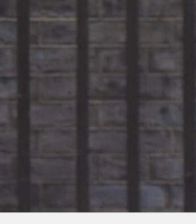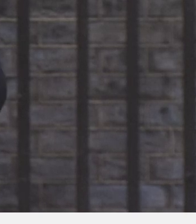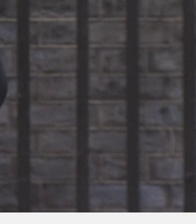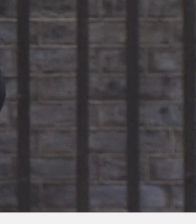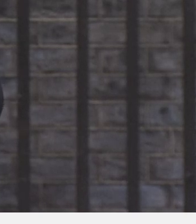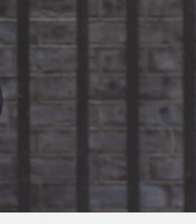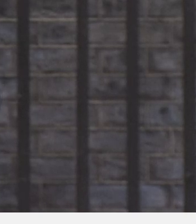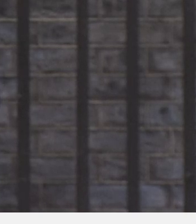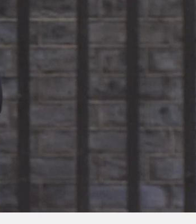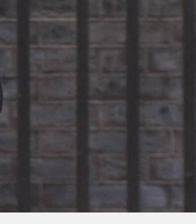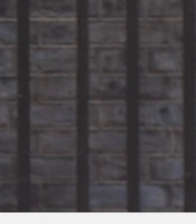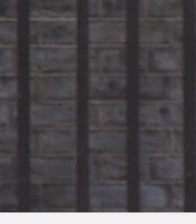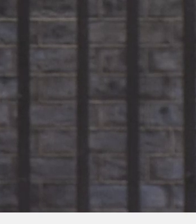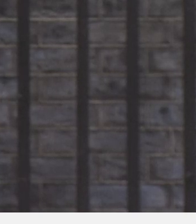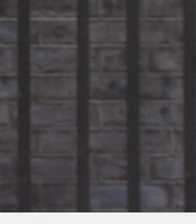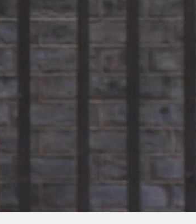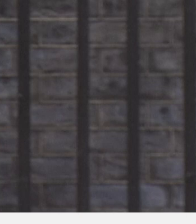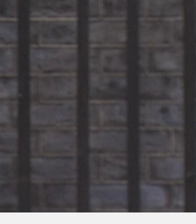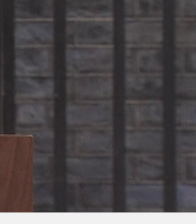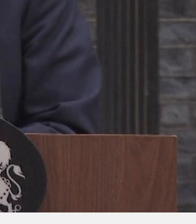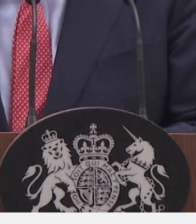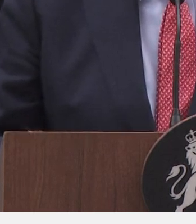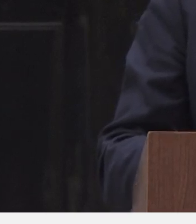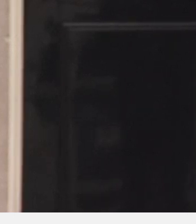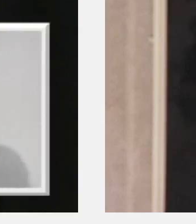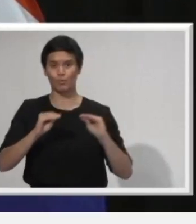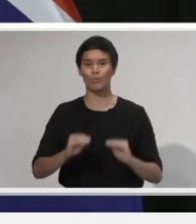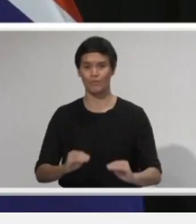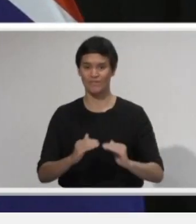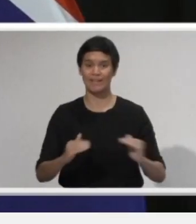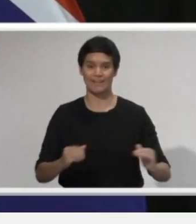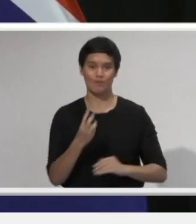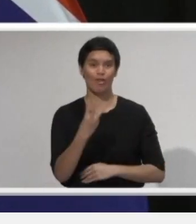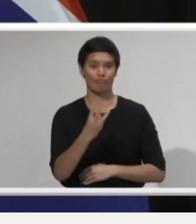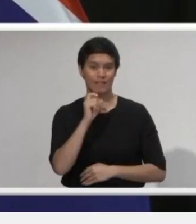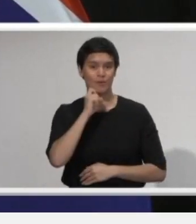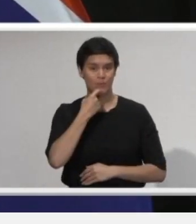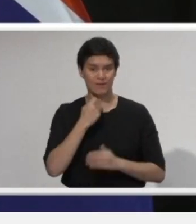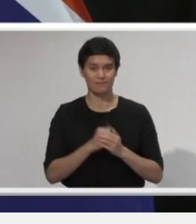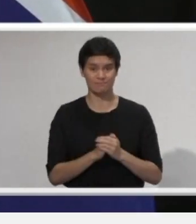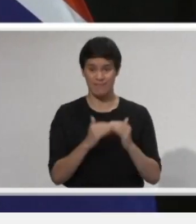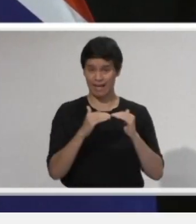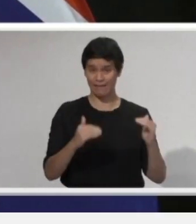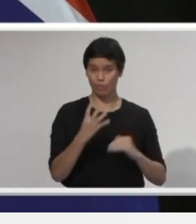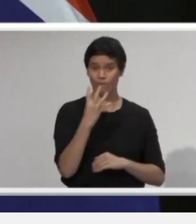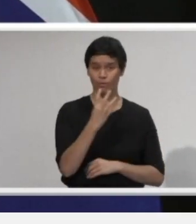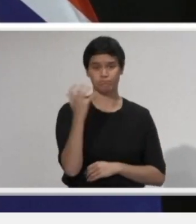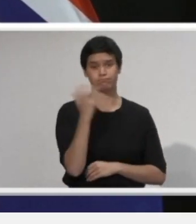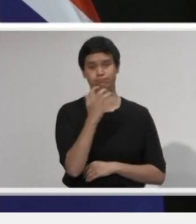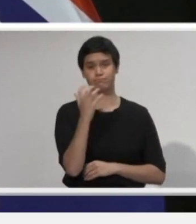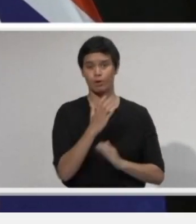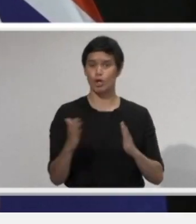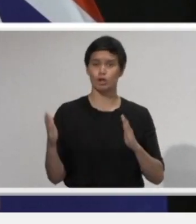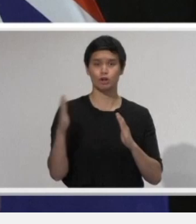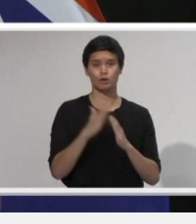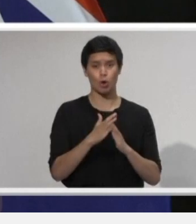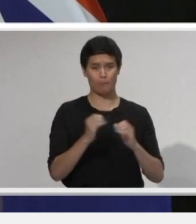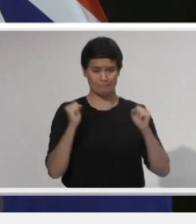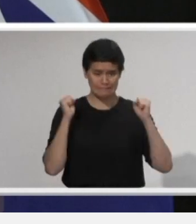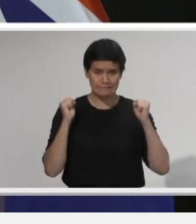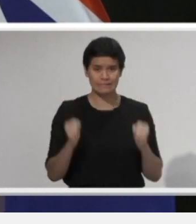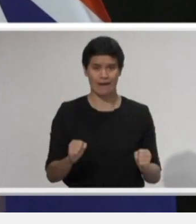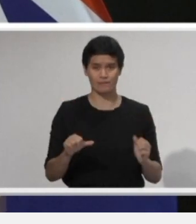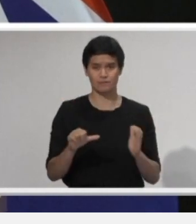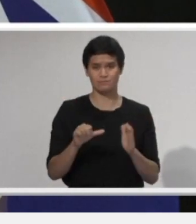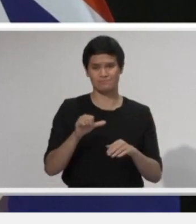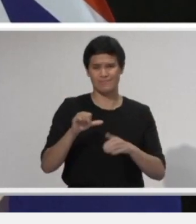risk of coronavirus infections. In New Zealand, Prime Minister Jacinda Ardern